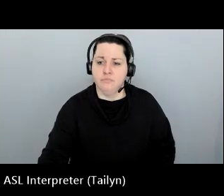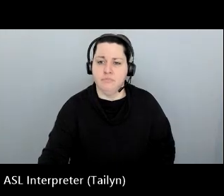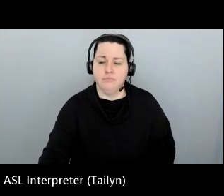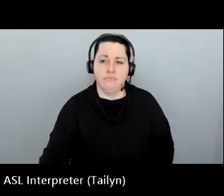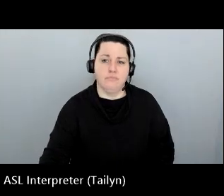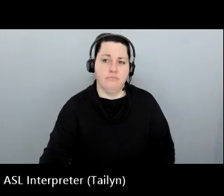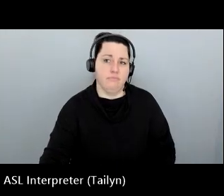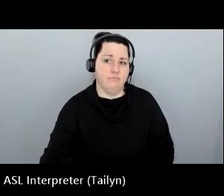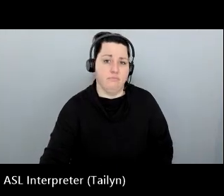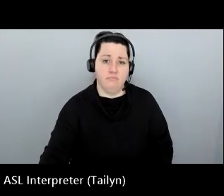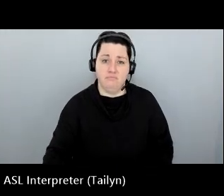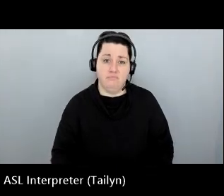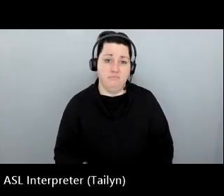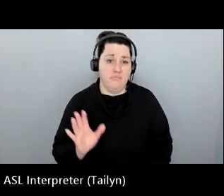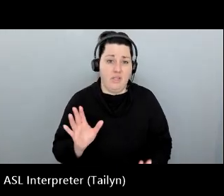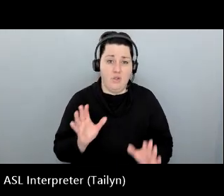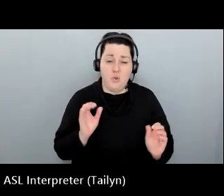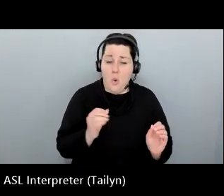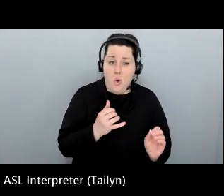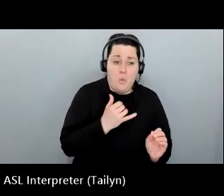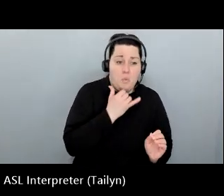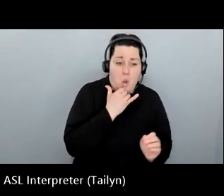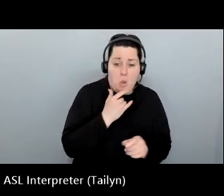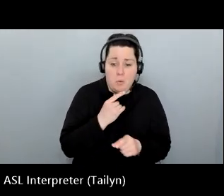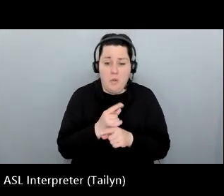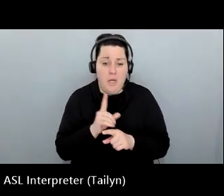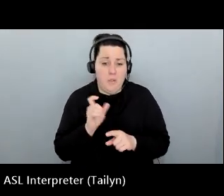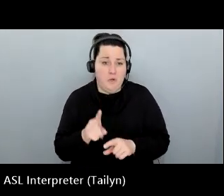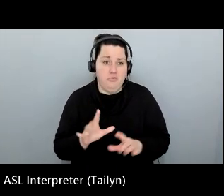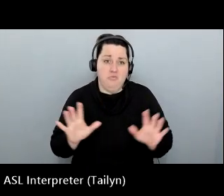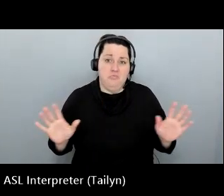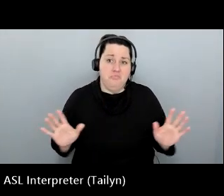Don't be shy. There's no right or wrong question. There's no,